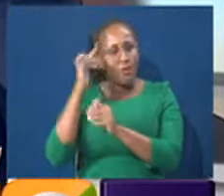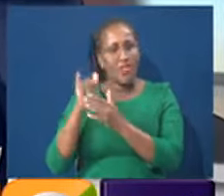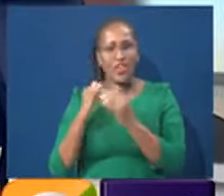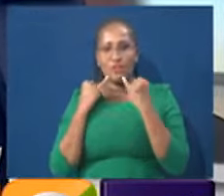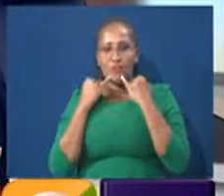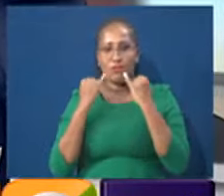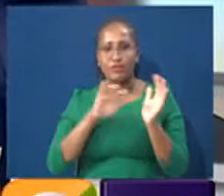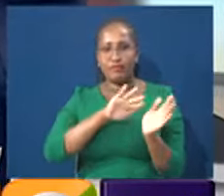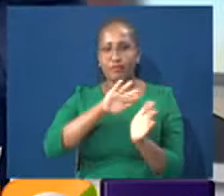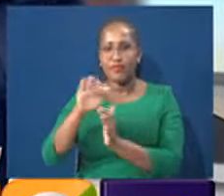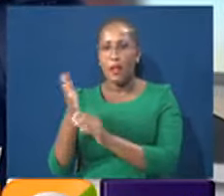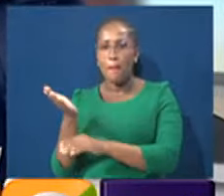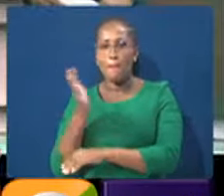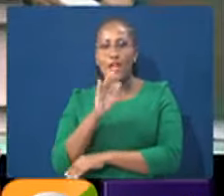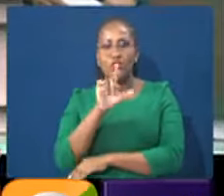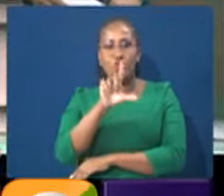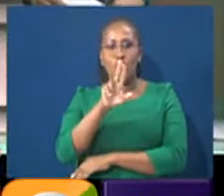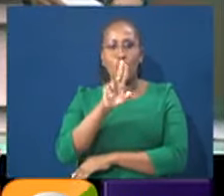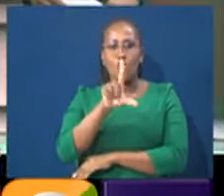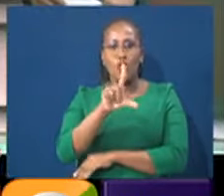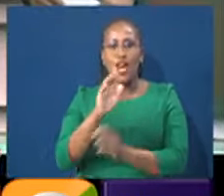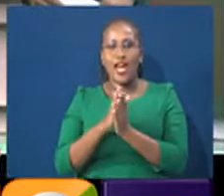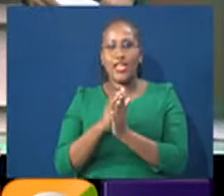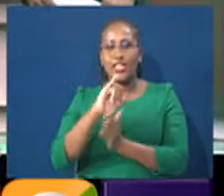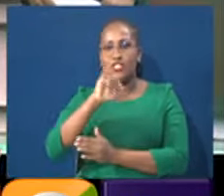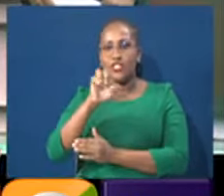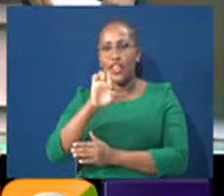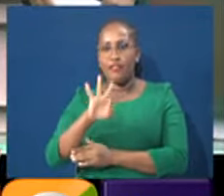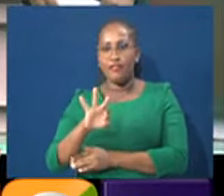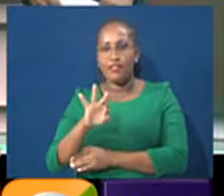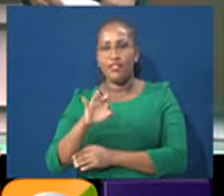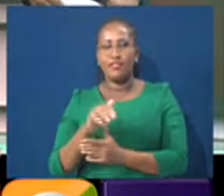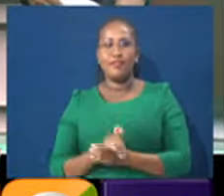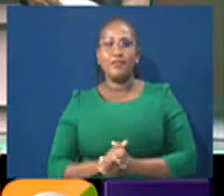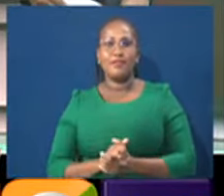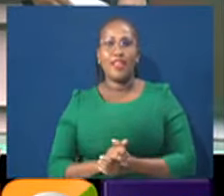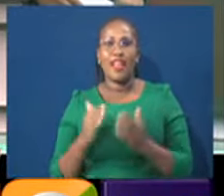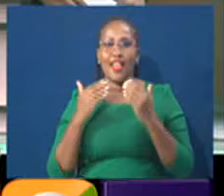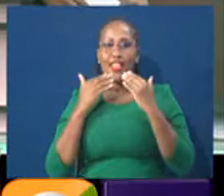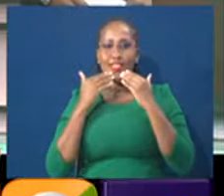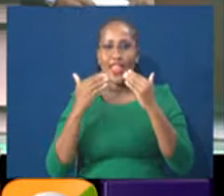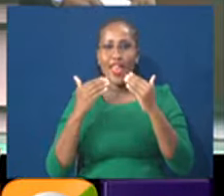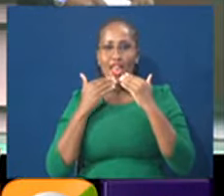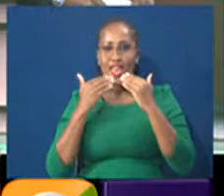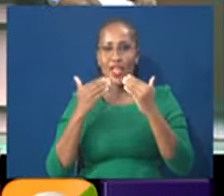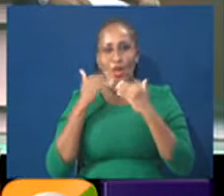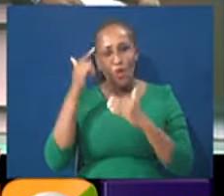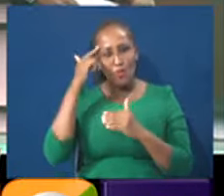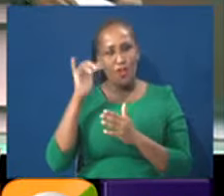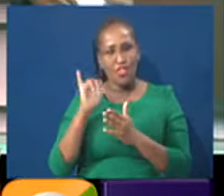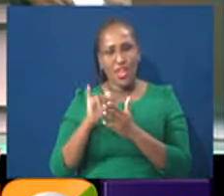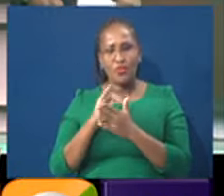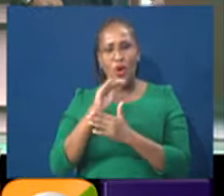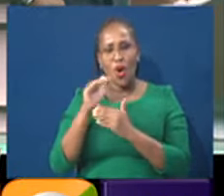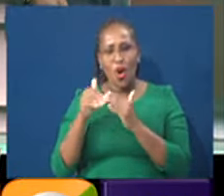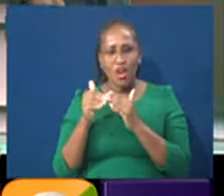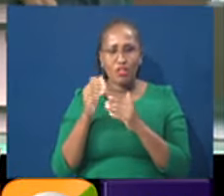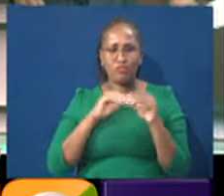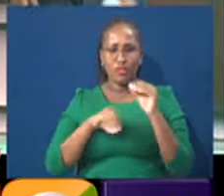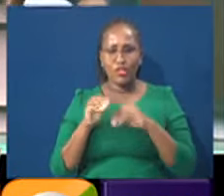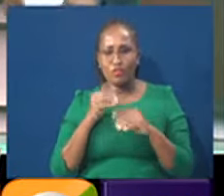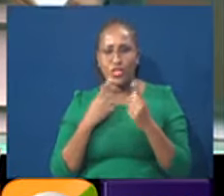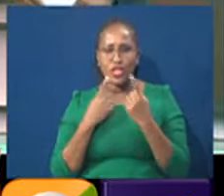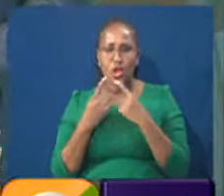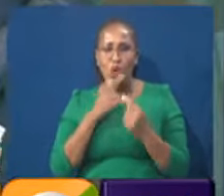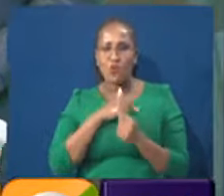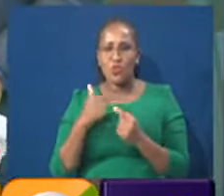take you to Lulu and Jeff for the news this evening. Thank you, Sam. Thank you, Nimrod. And thank you, gentlemen, for all your contributions. We're going to be going